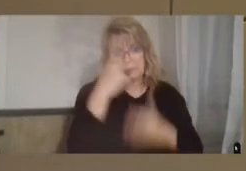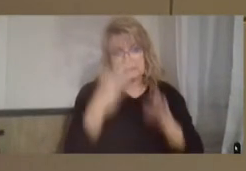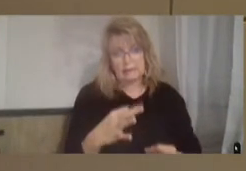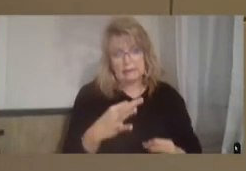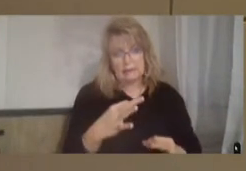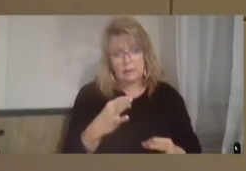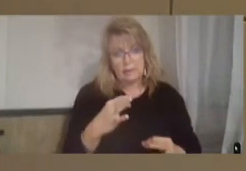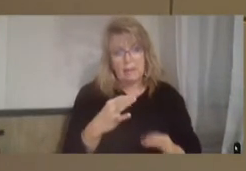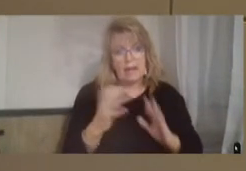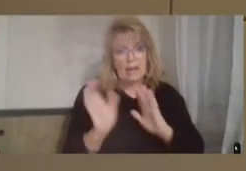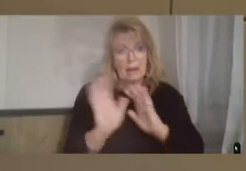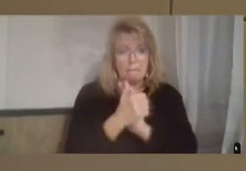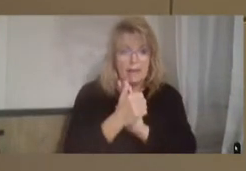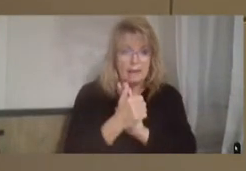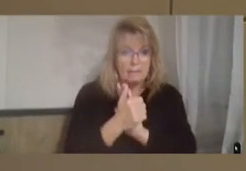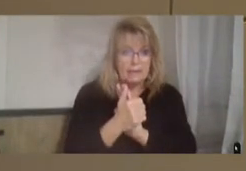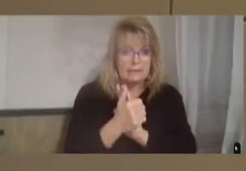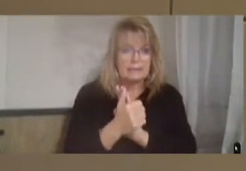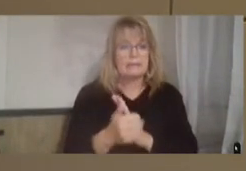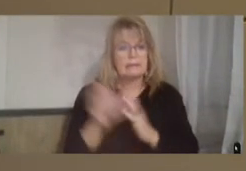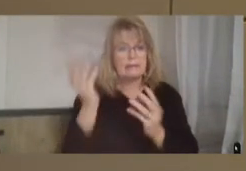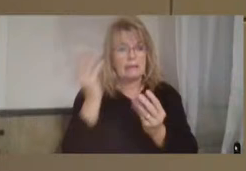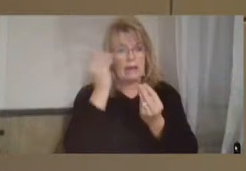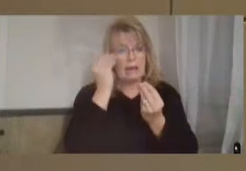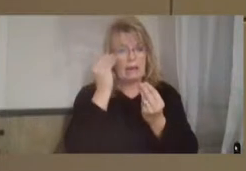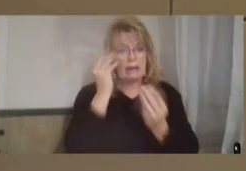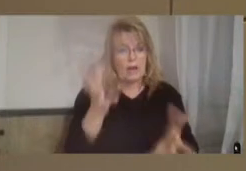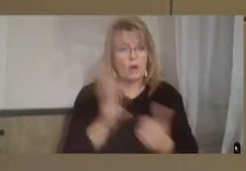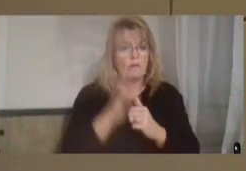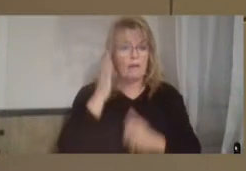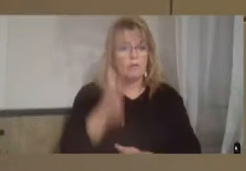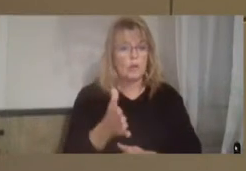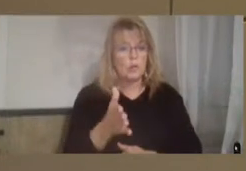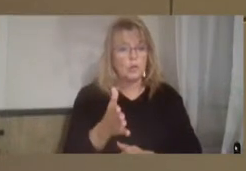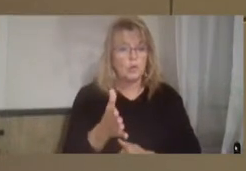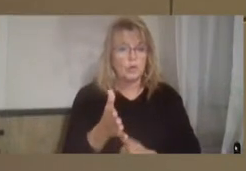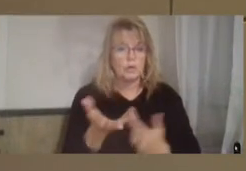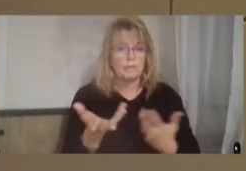amendment and notify in future